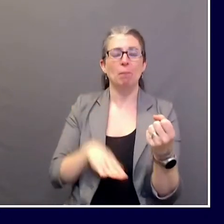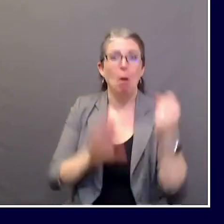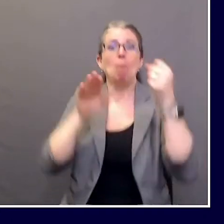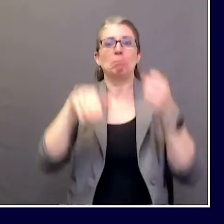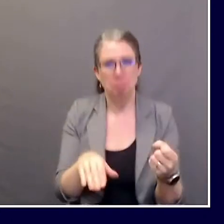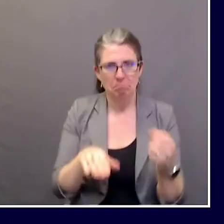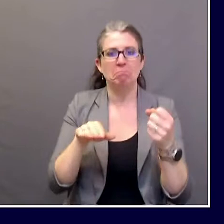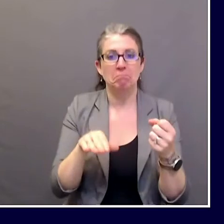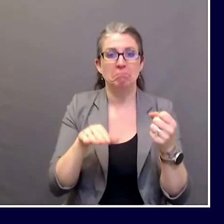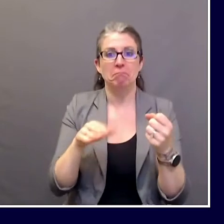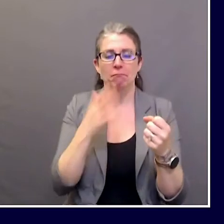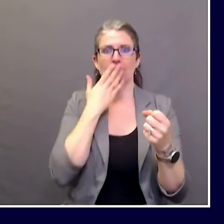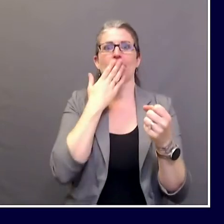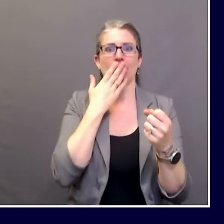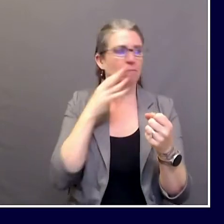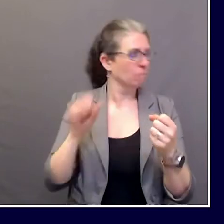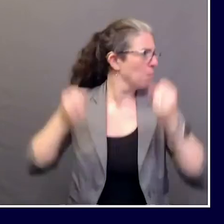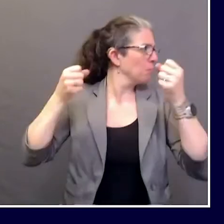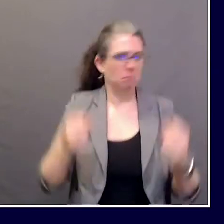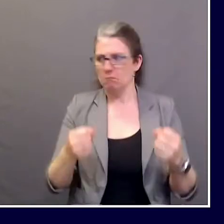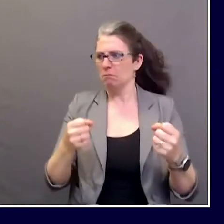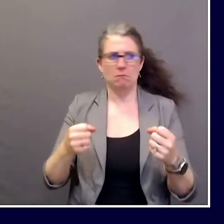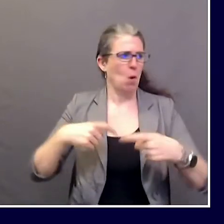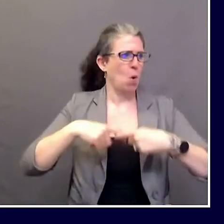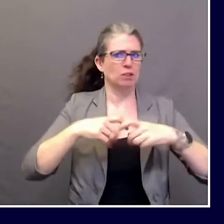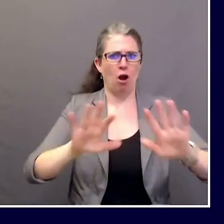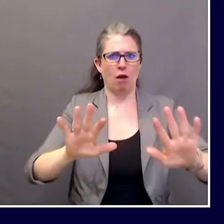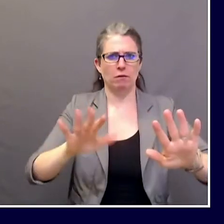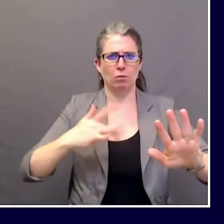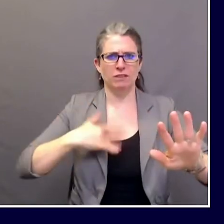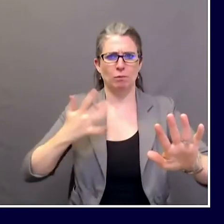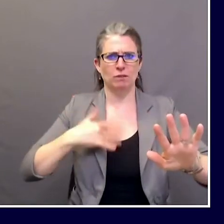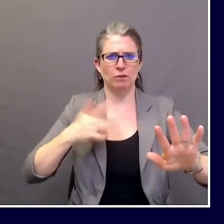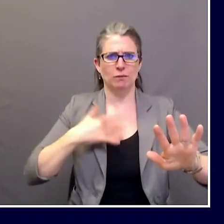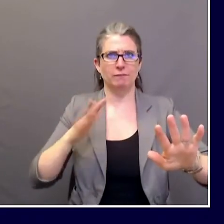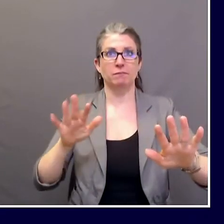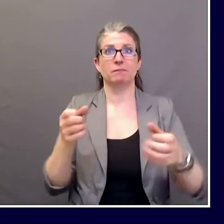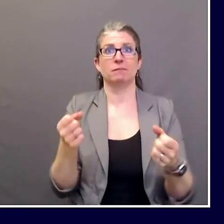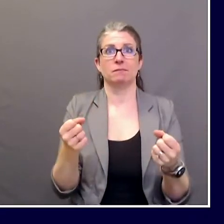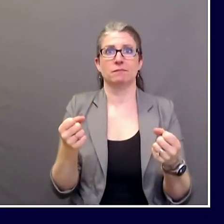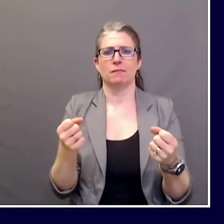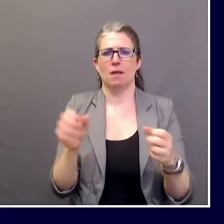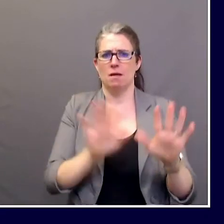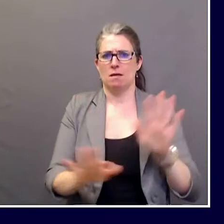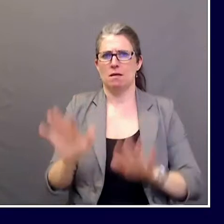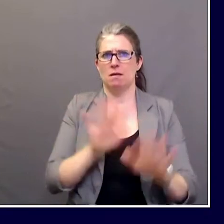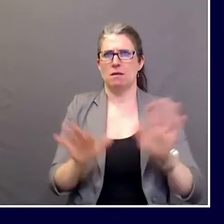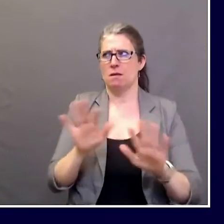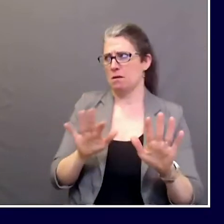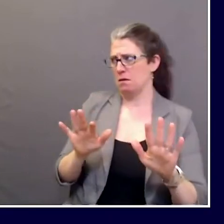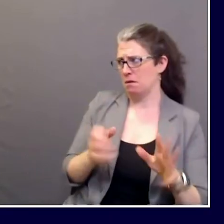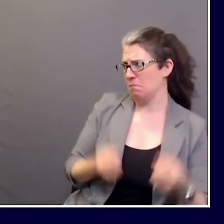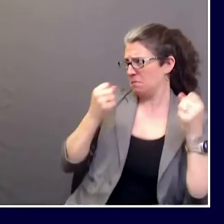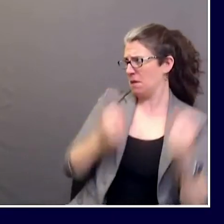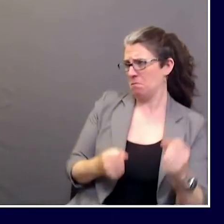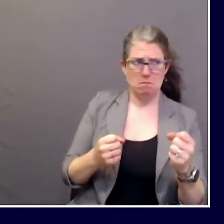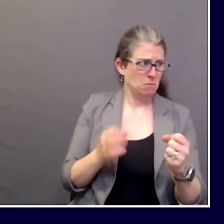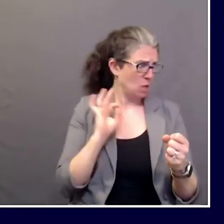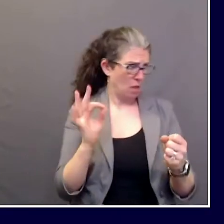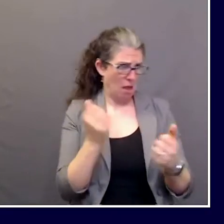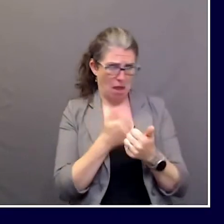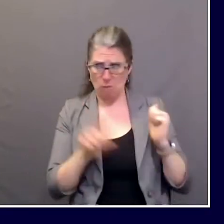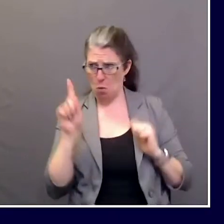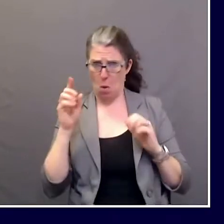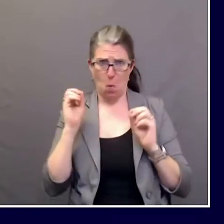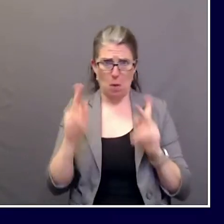bit of confidence, even though the news today is not what any of us wanted to hear. If I could squeeze one last very quick question.